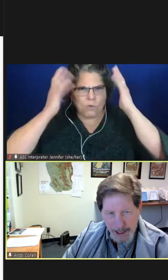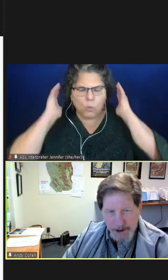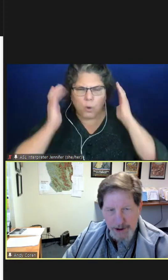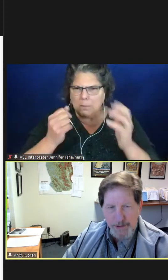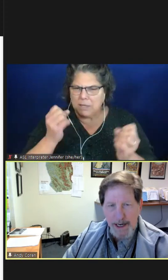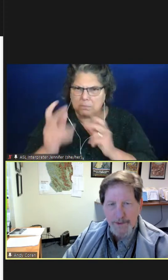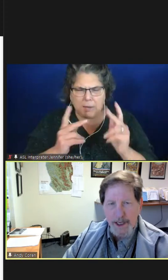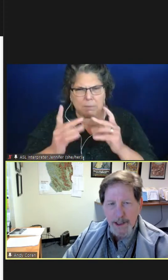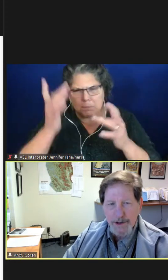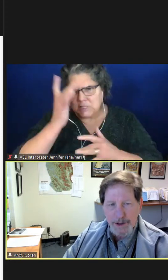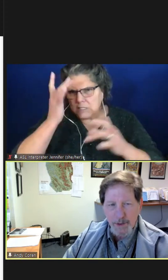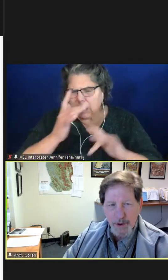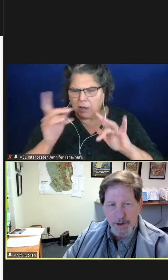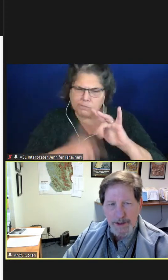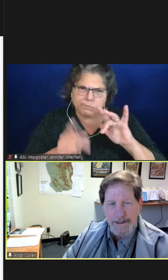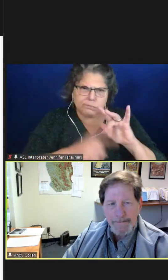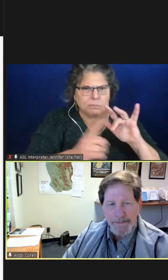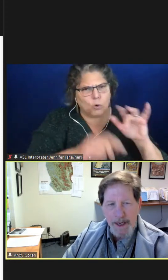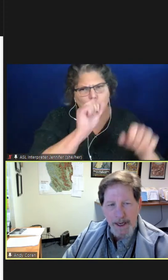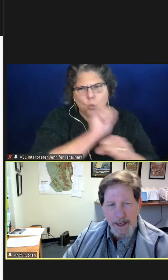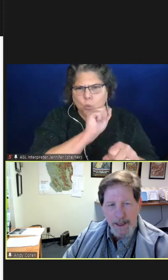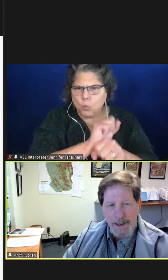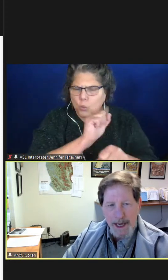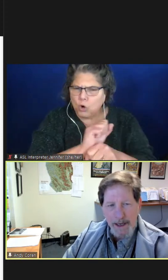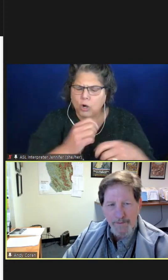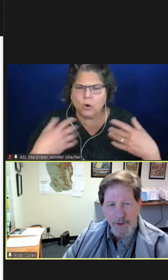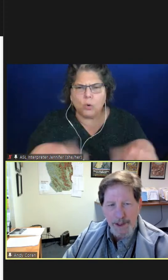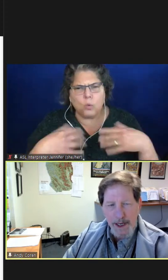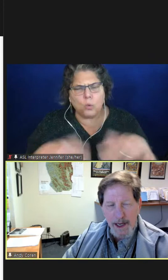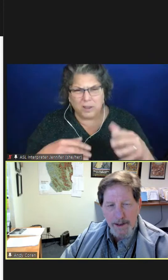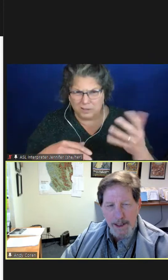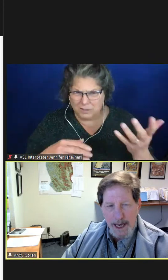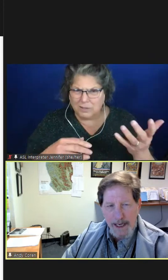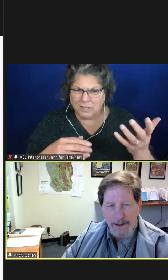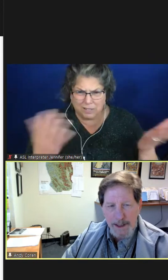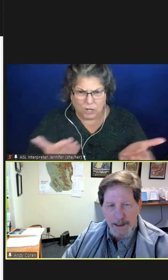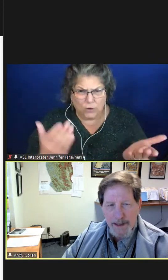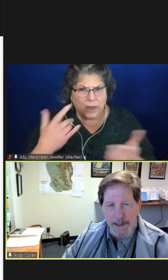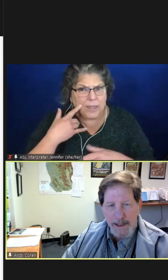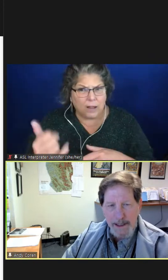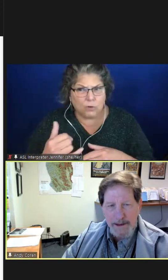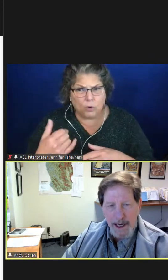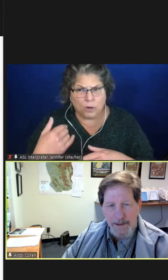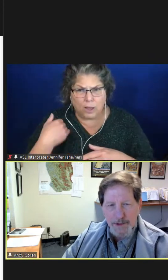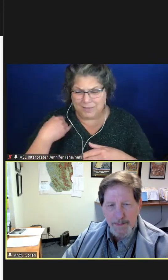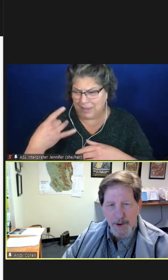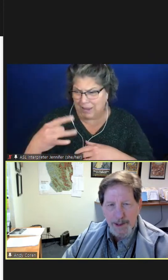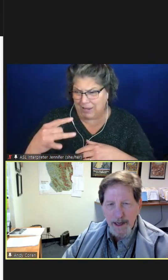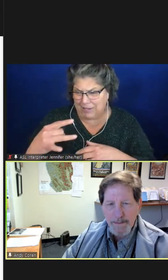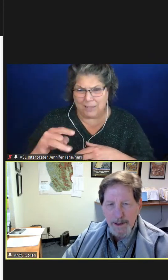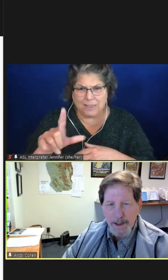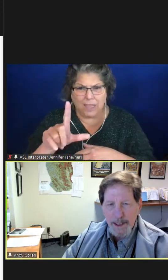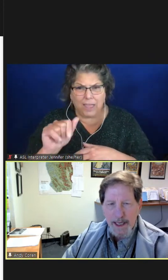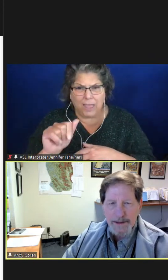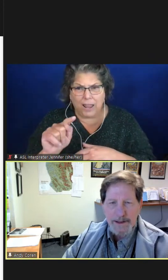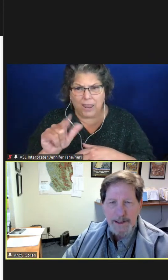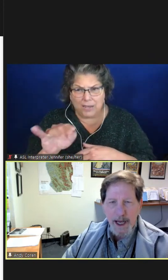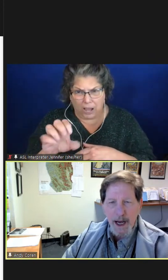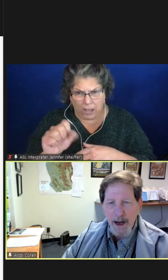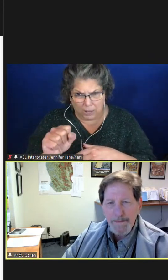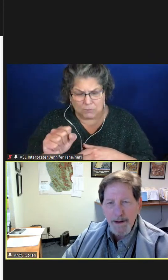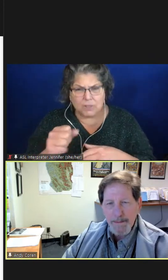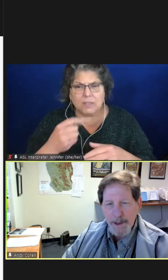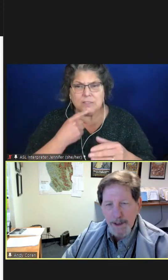are challenged around the country and the world. And in California, on the 18th, the LA Times reported 1 million